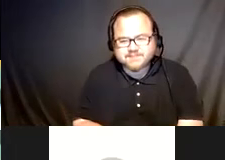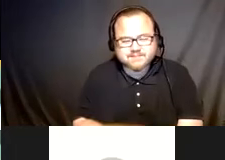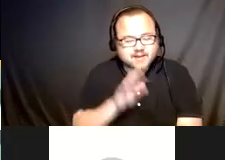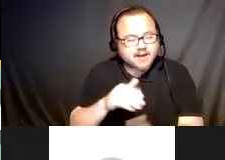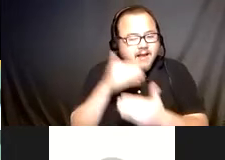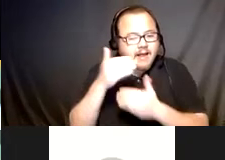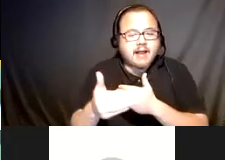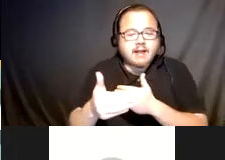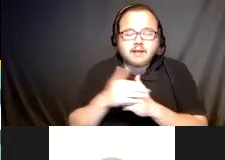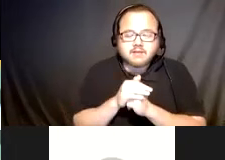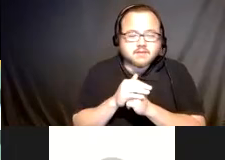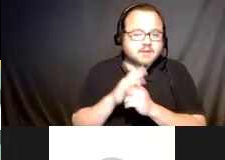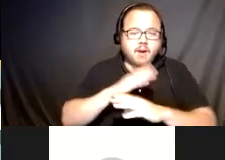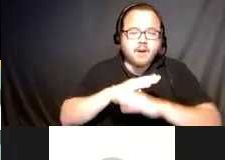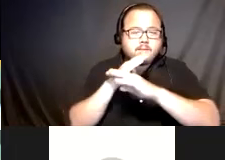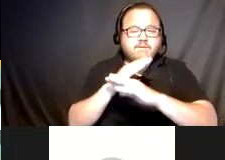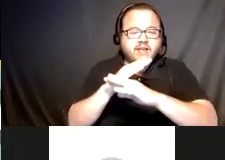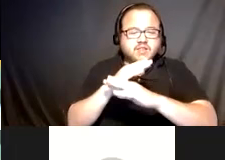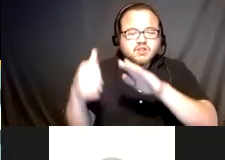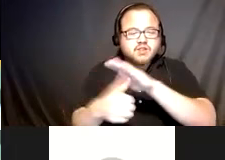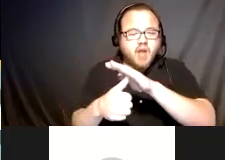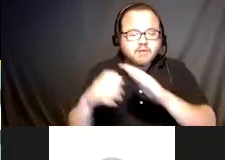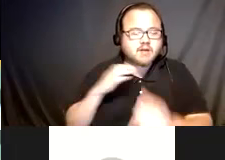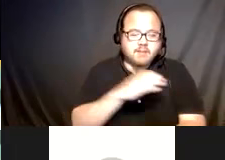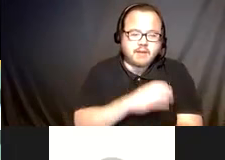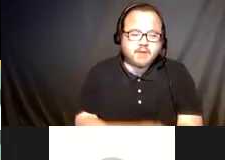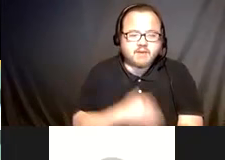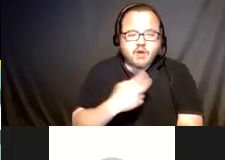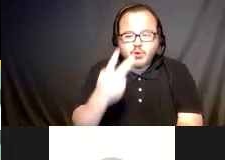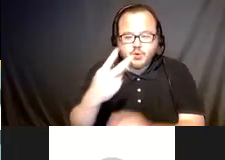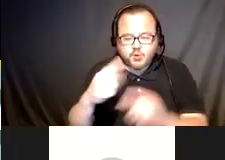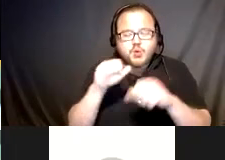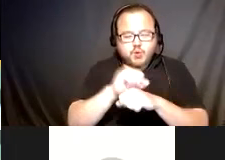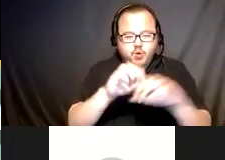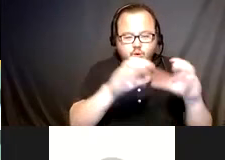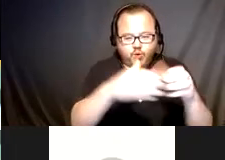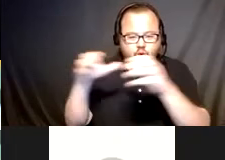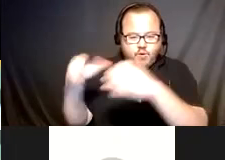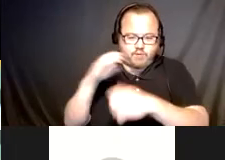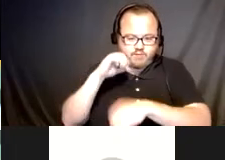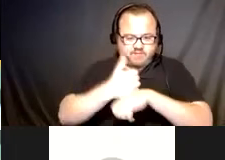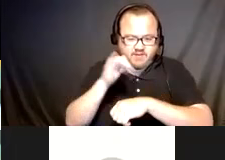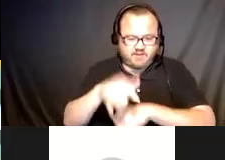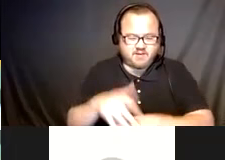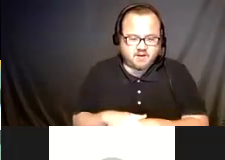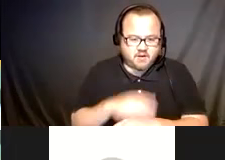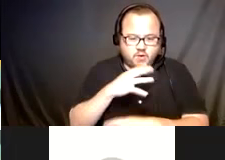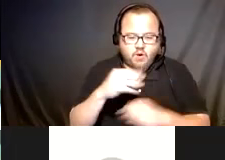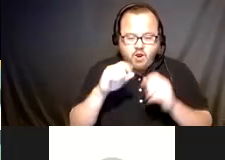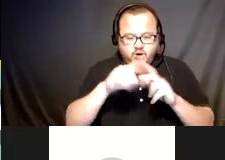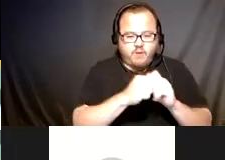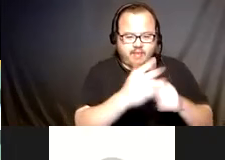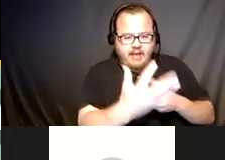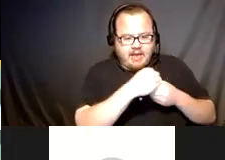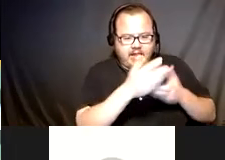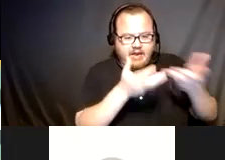Next up is our prevention subcommittee. So we have 2 work groups that make up our prevention subcommittee. We're going to start with engaging schools, which